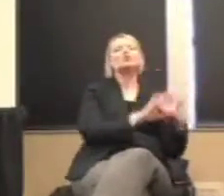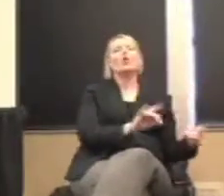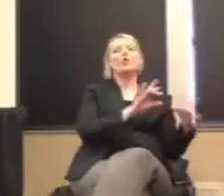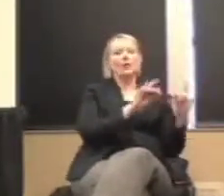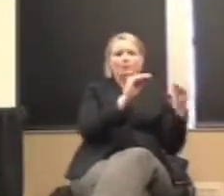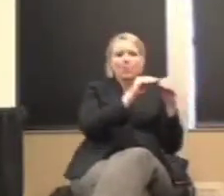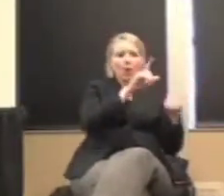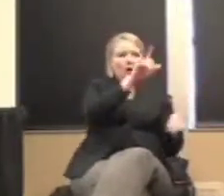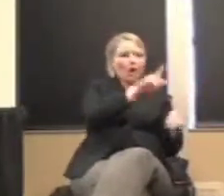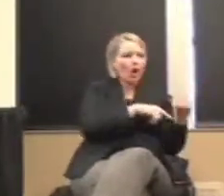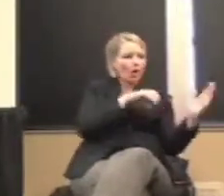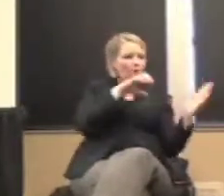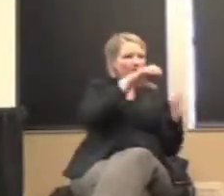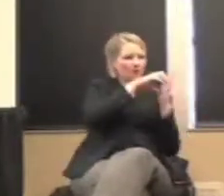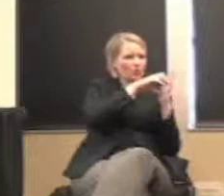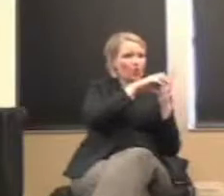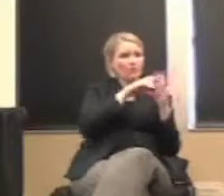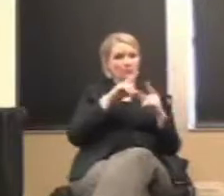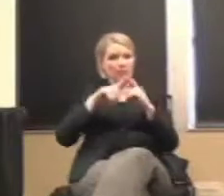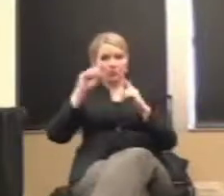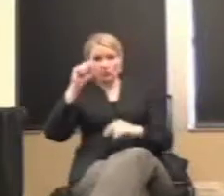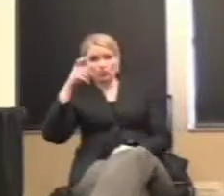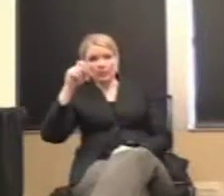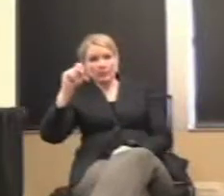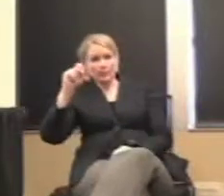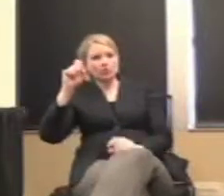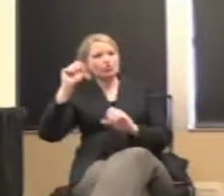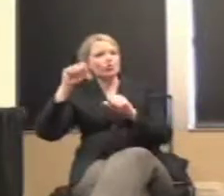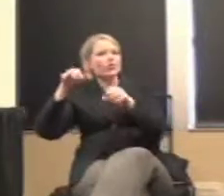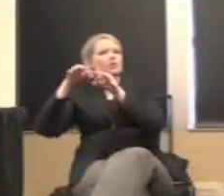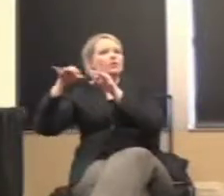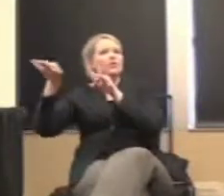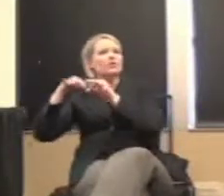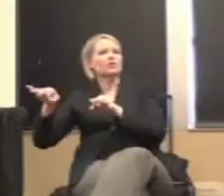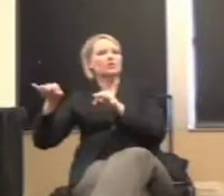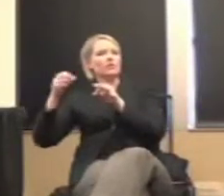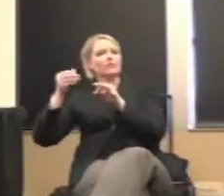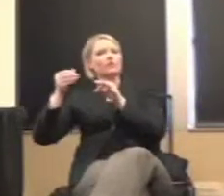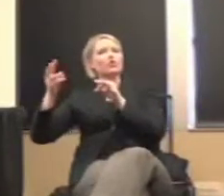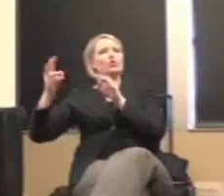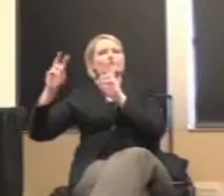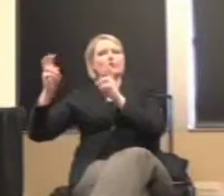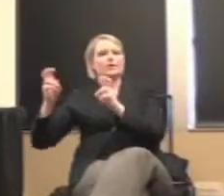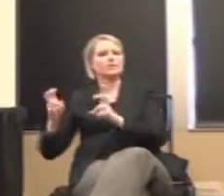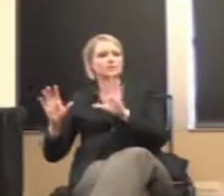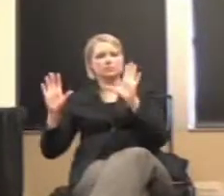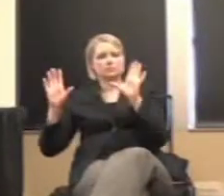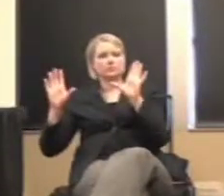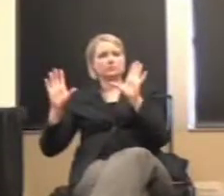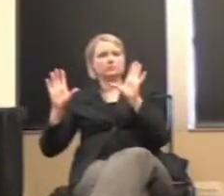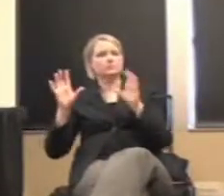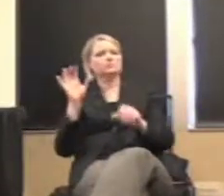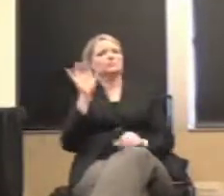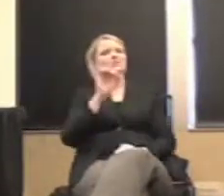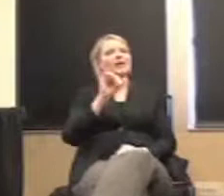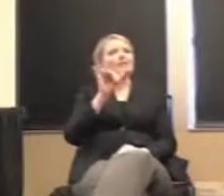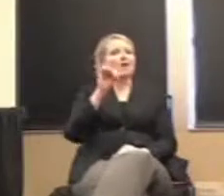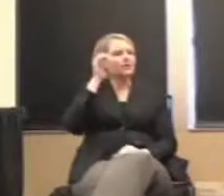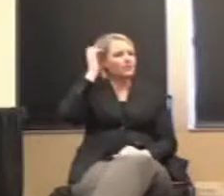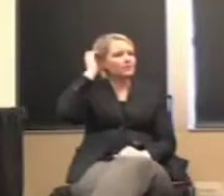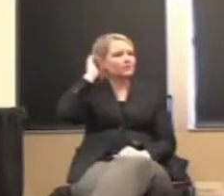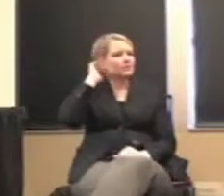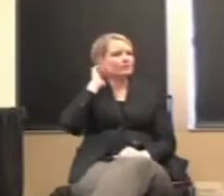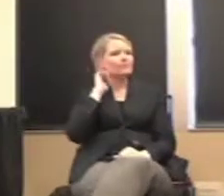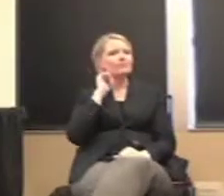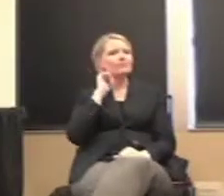of a paragraph, where a script would just be a couple of phrases. Kind of like like on a